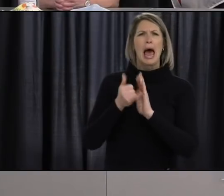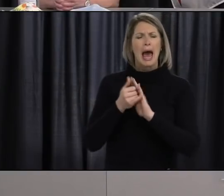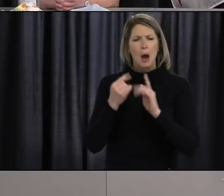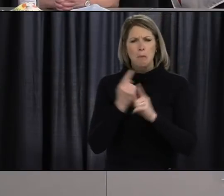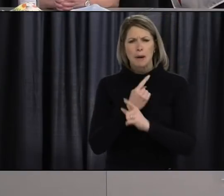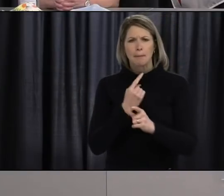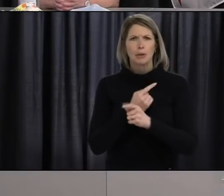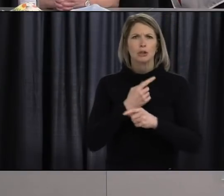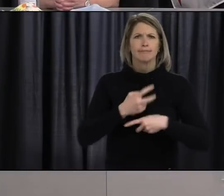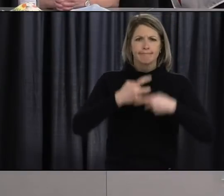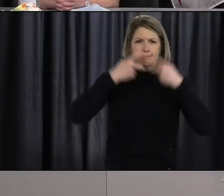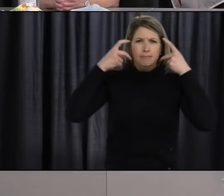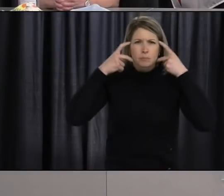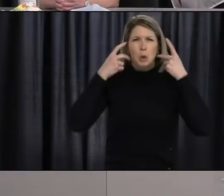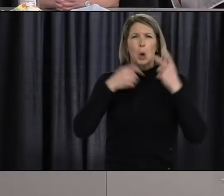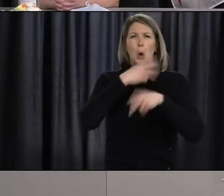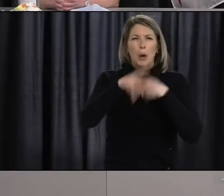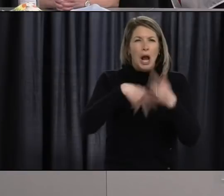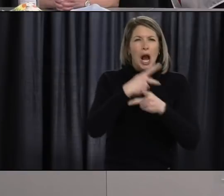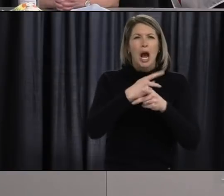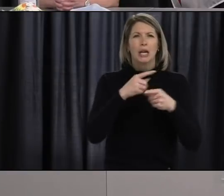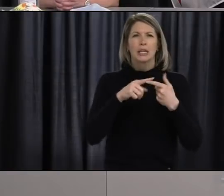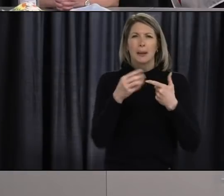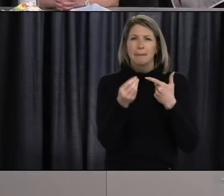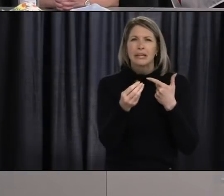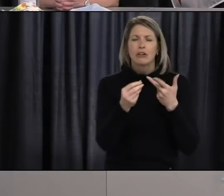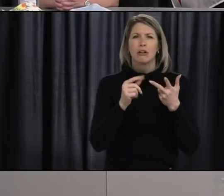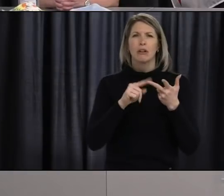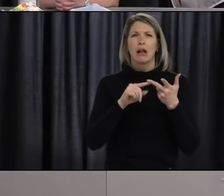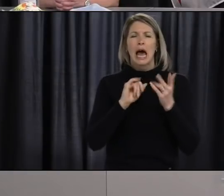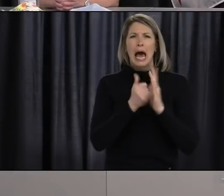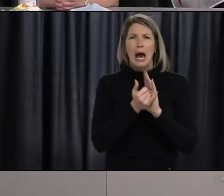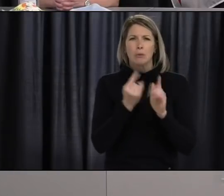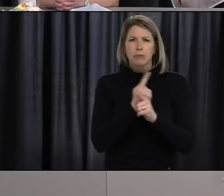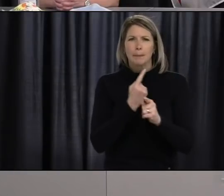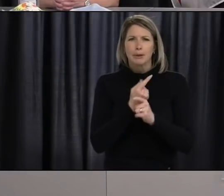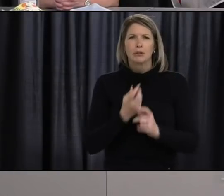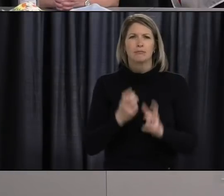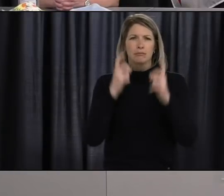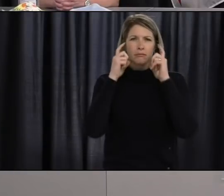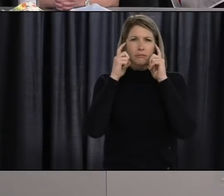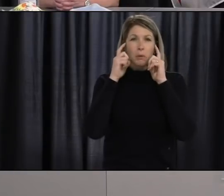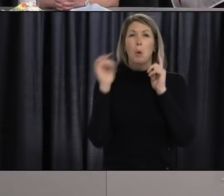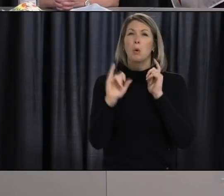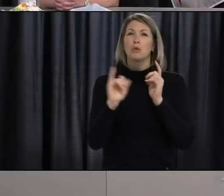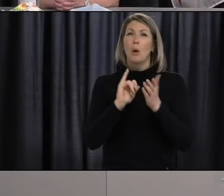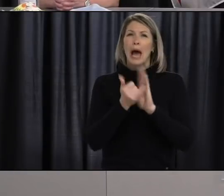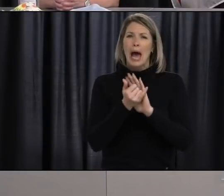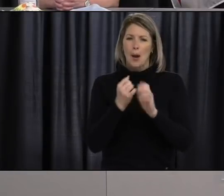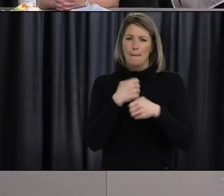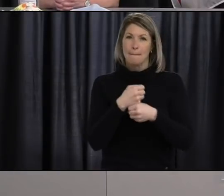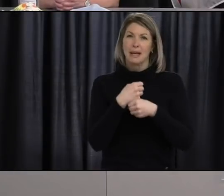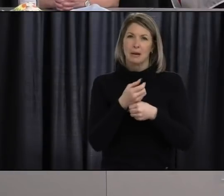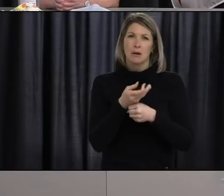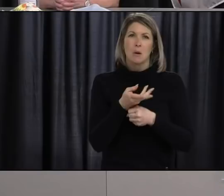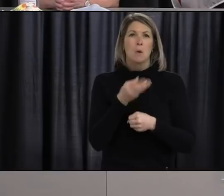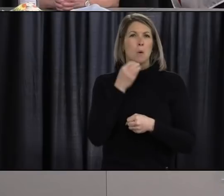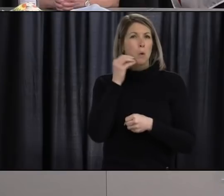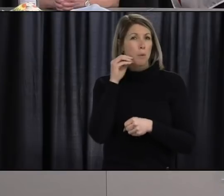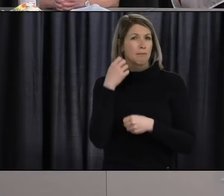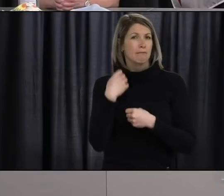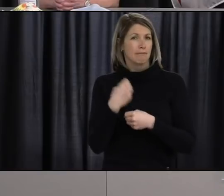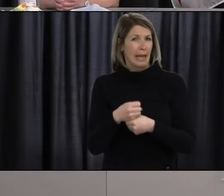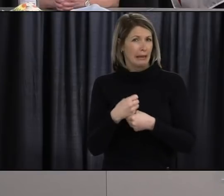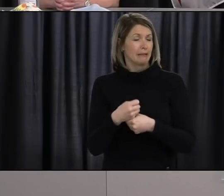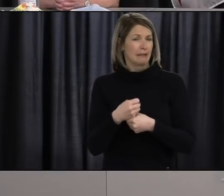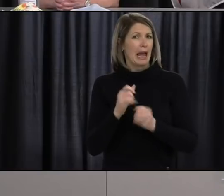questions about what kind of mask, material, how to wear it, and how to make your own. But before we get into this, I want to